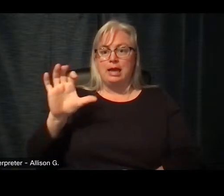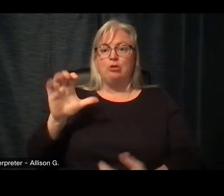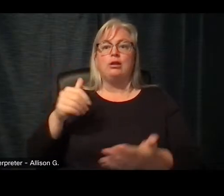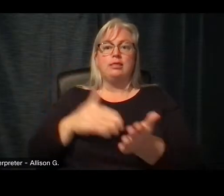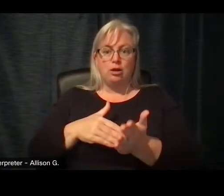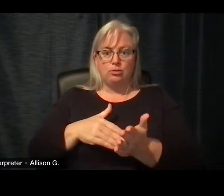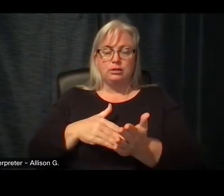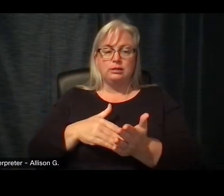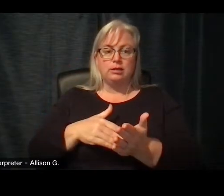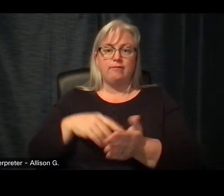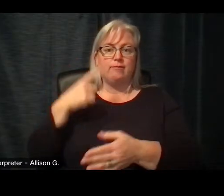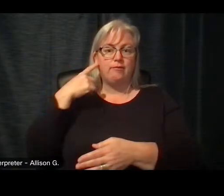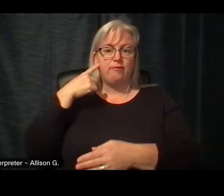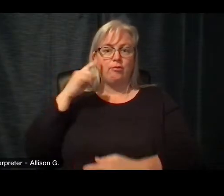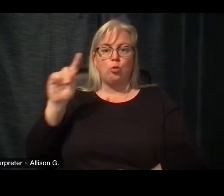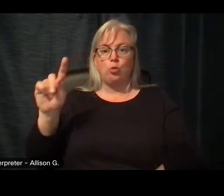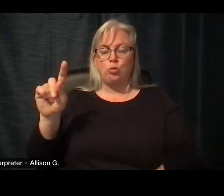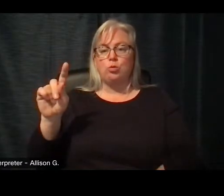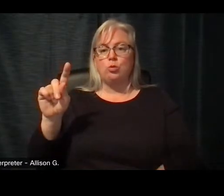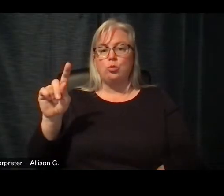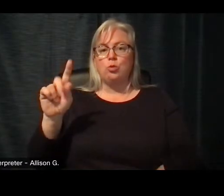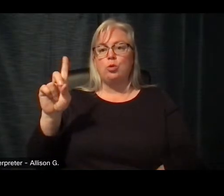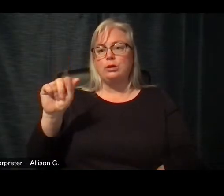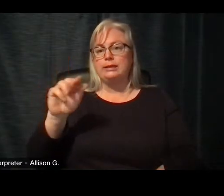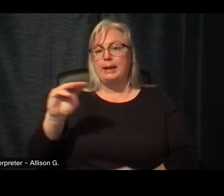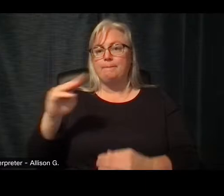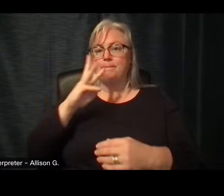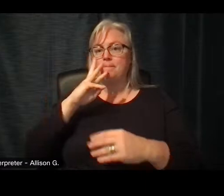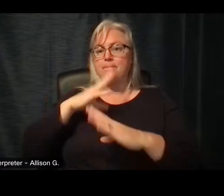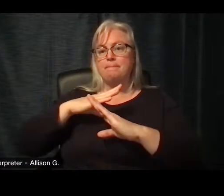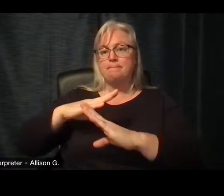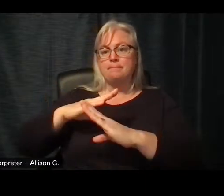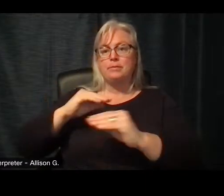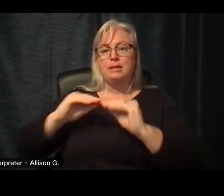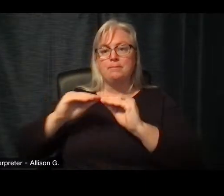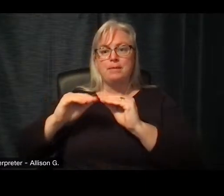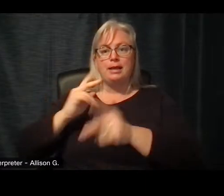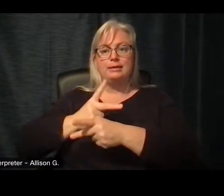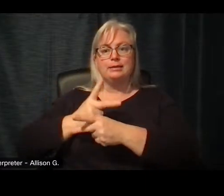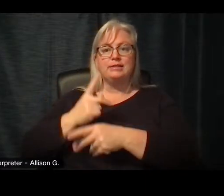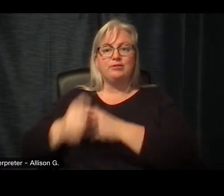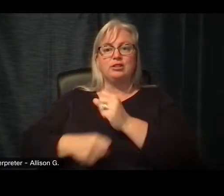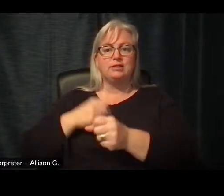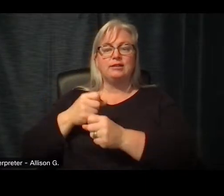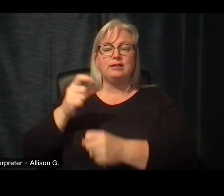$1,900,000 for dam maintenance in